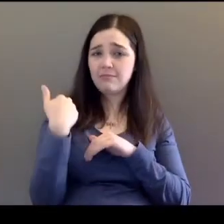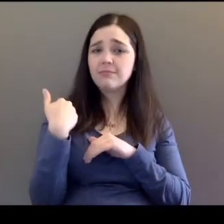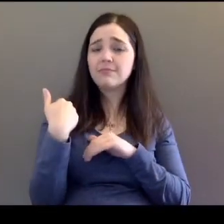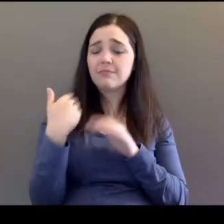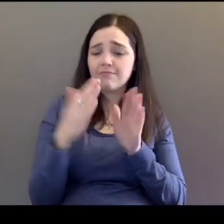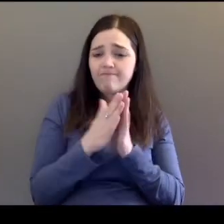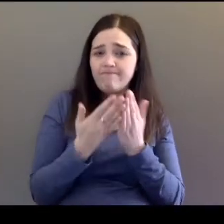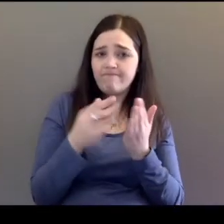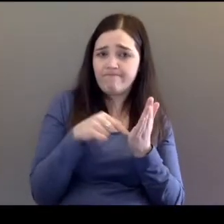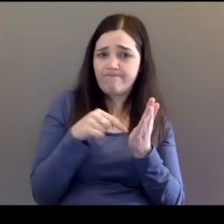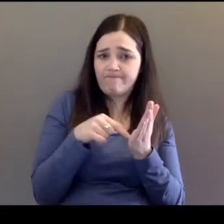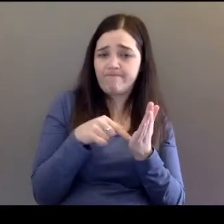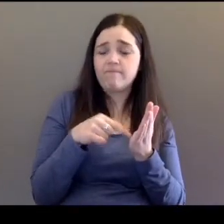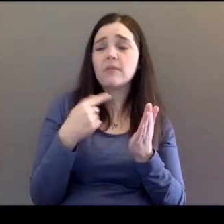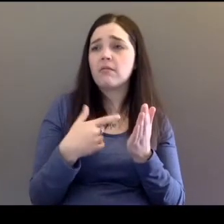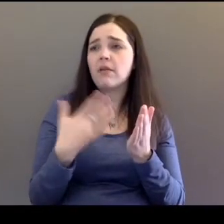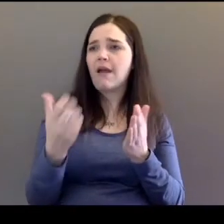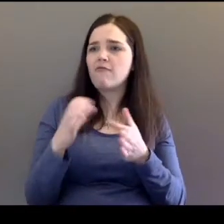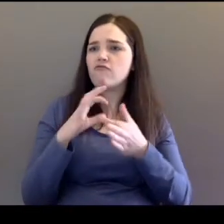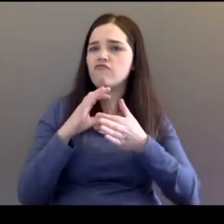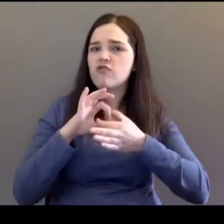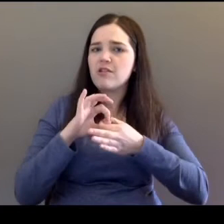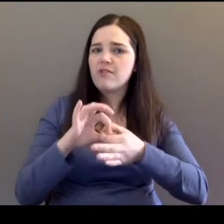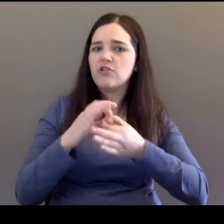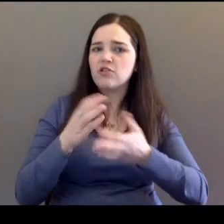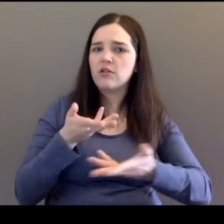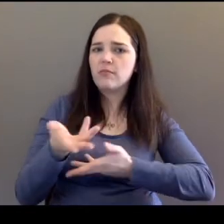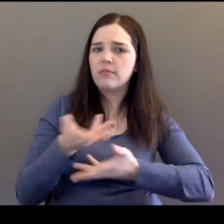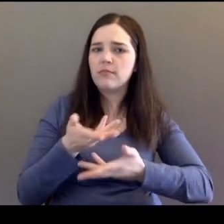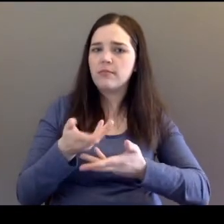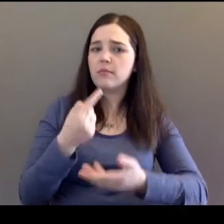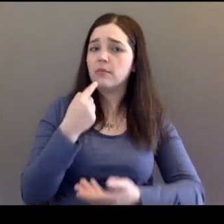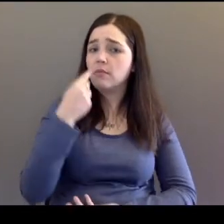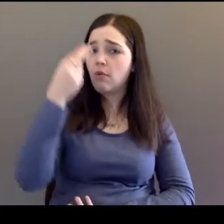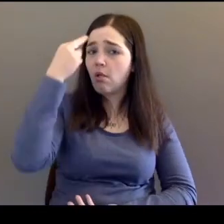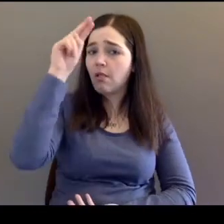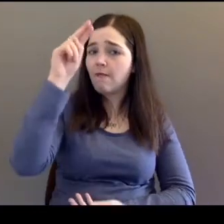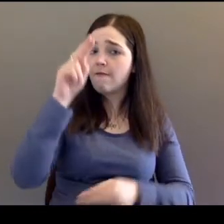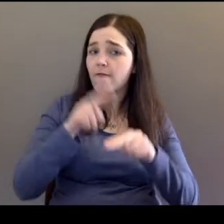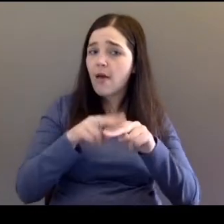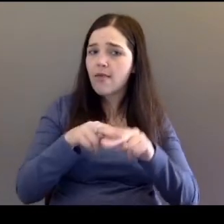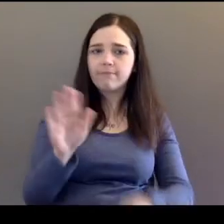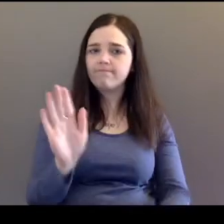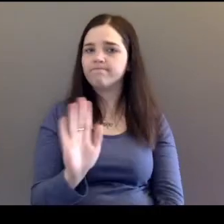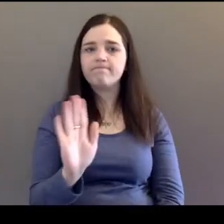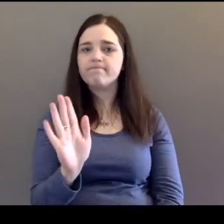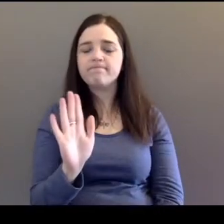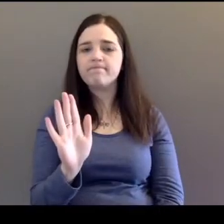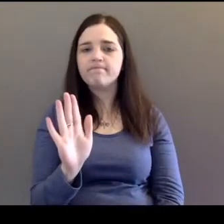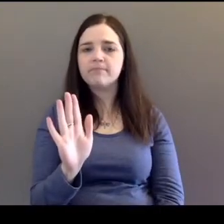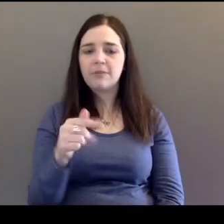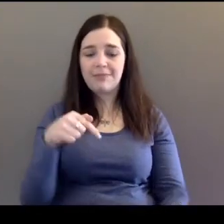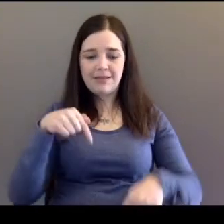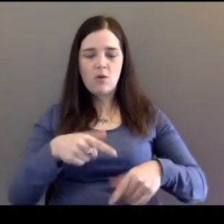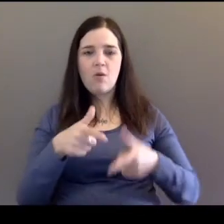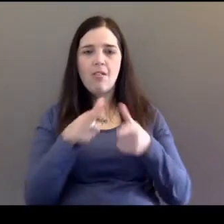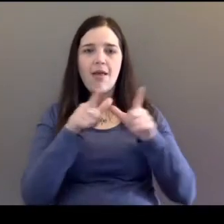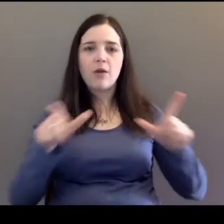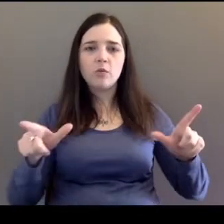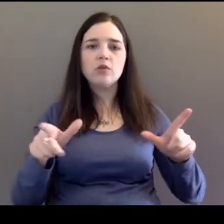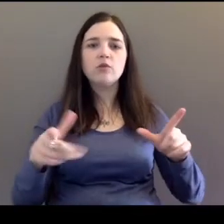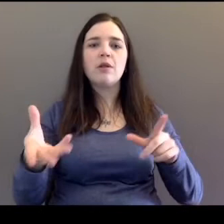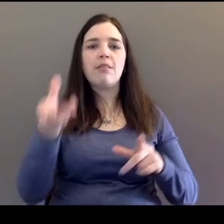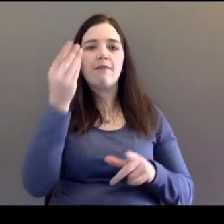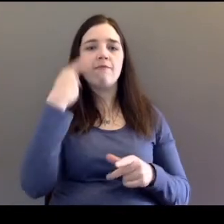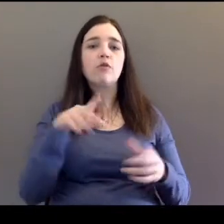covenant relationship with him, they did not call him Father. And yet that is the language that we learn from